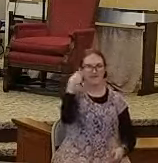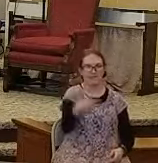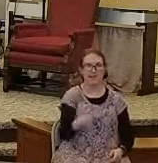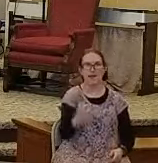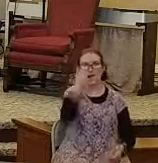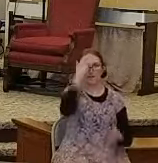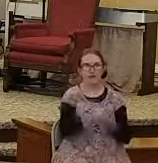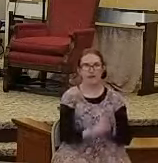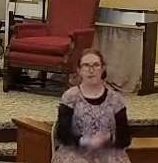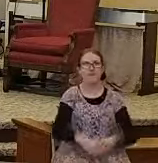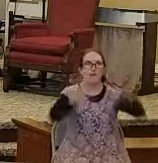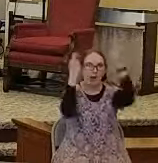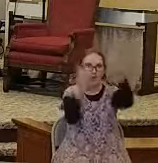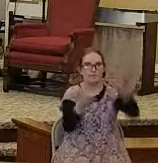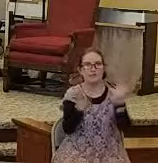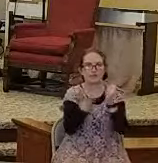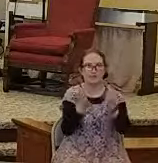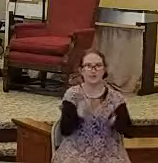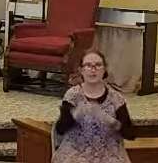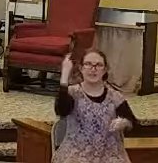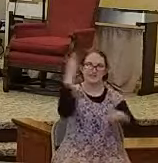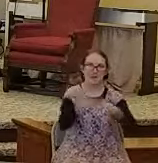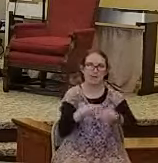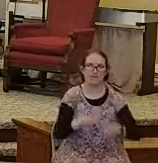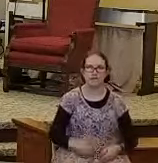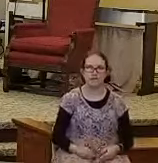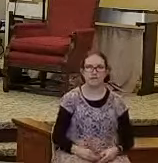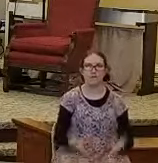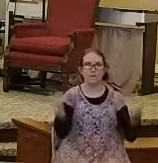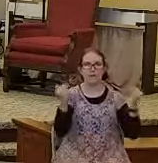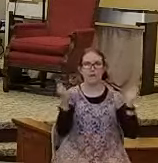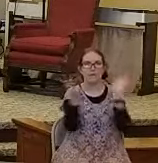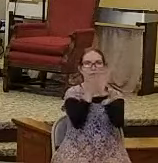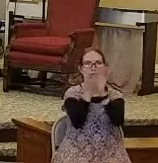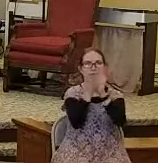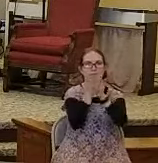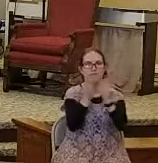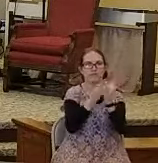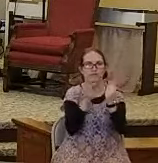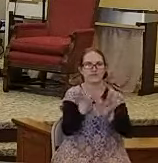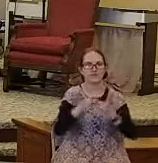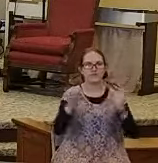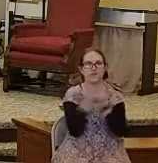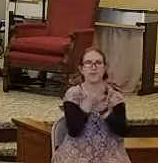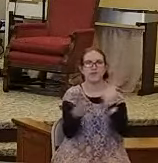I believe it. It's going to happen in Jesus' name. Amen. Come on, let's clap our hands to Jesus.